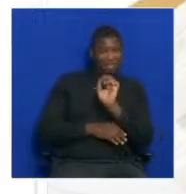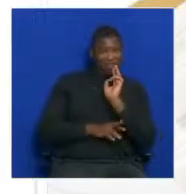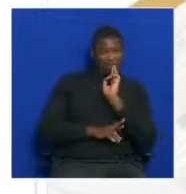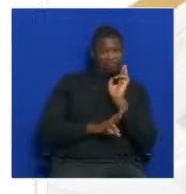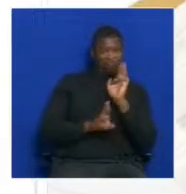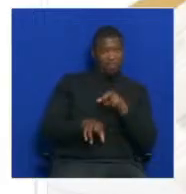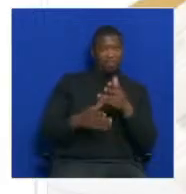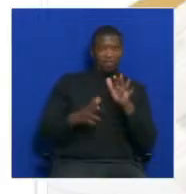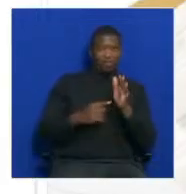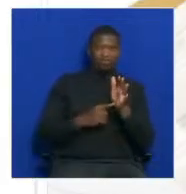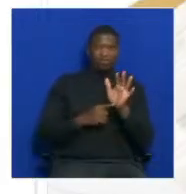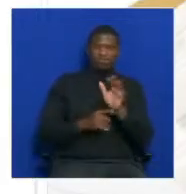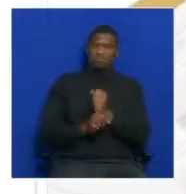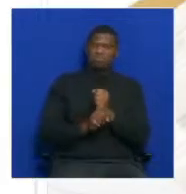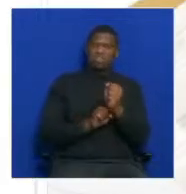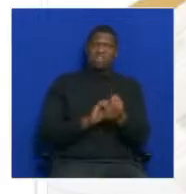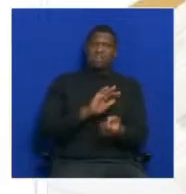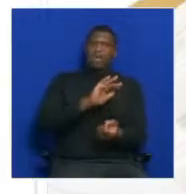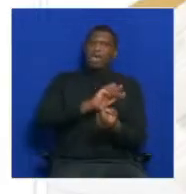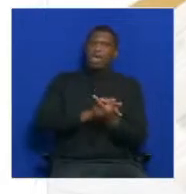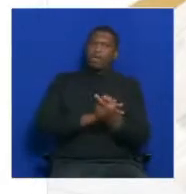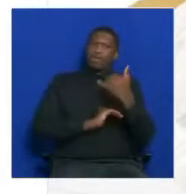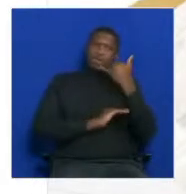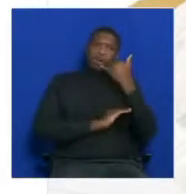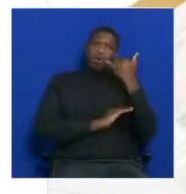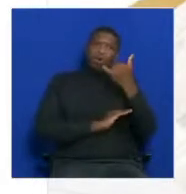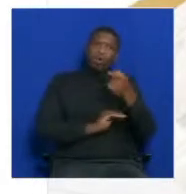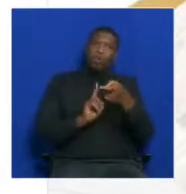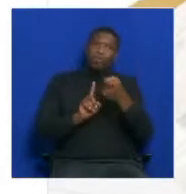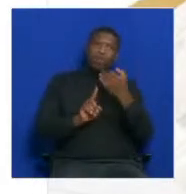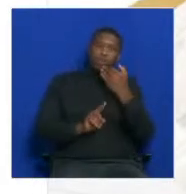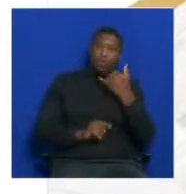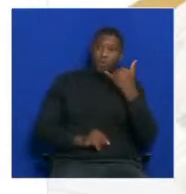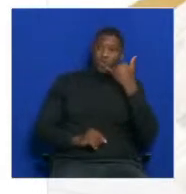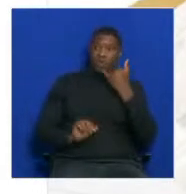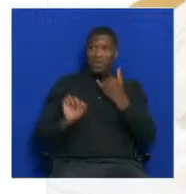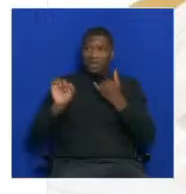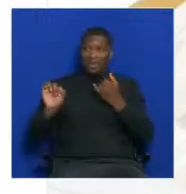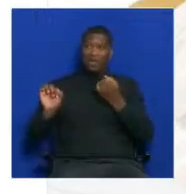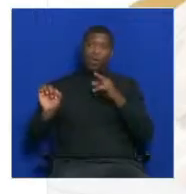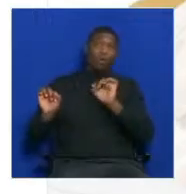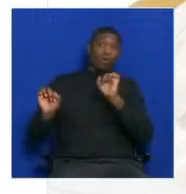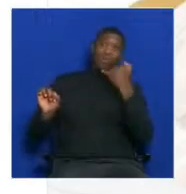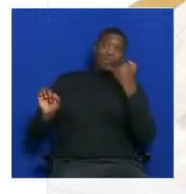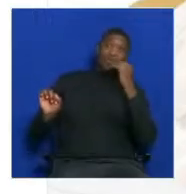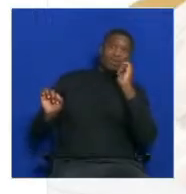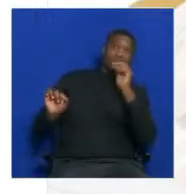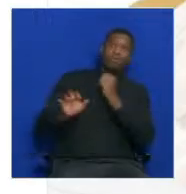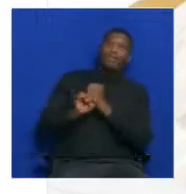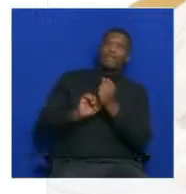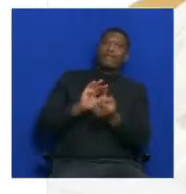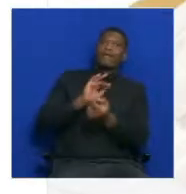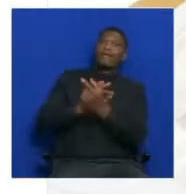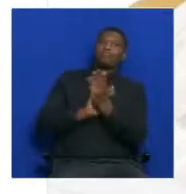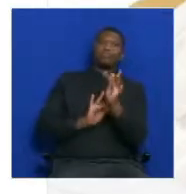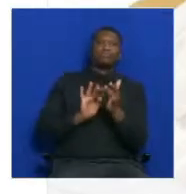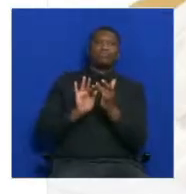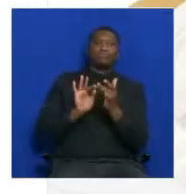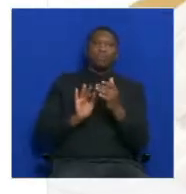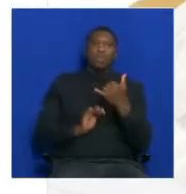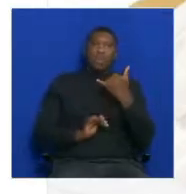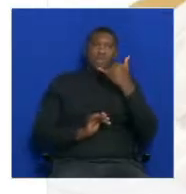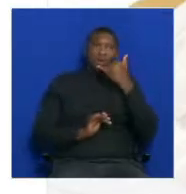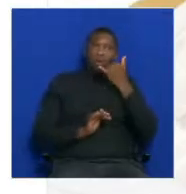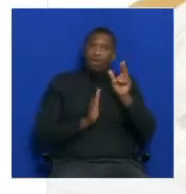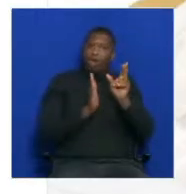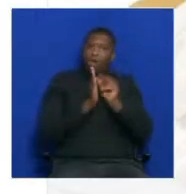of the calls either from Mr. Rapeso's phone or Mr. Nkabinde's phone. No cell phone records were obtained for